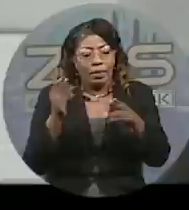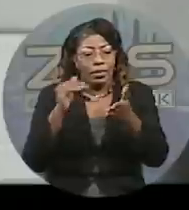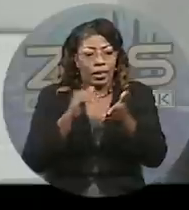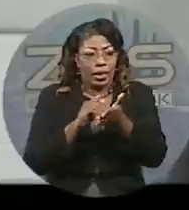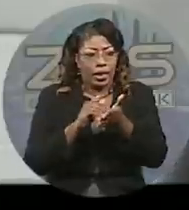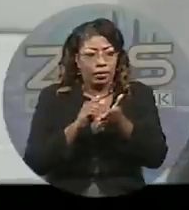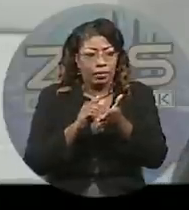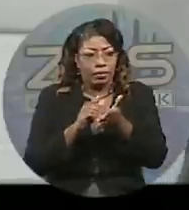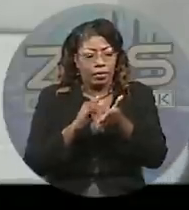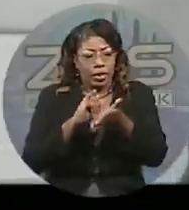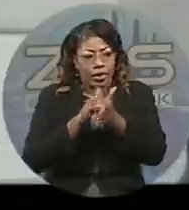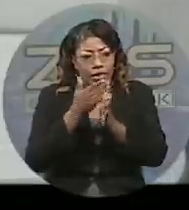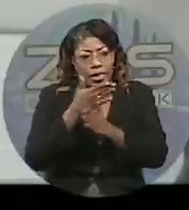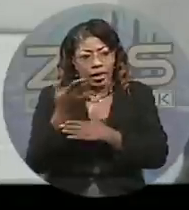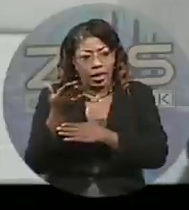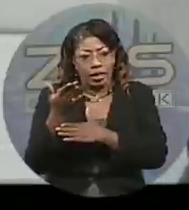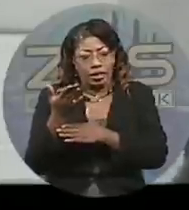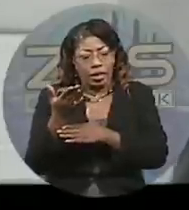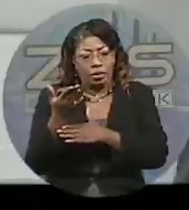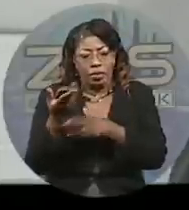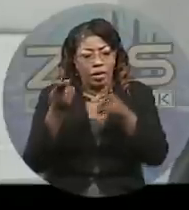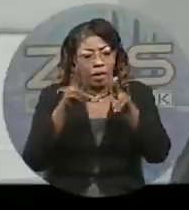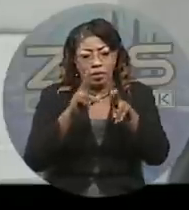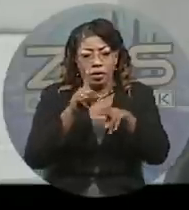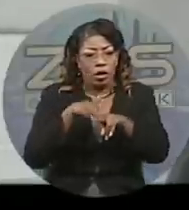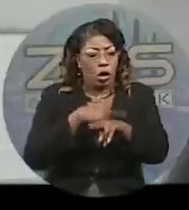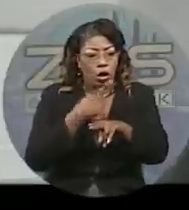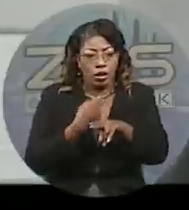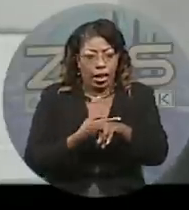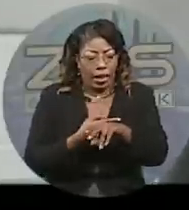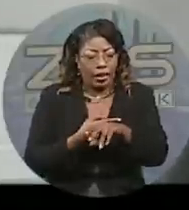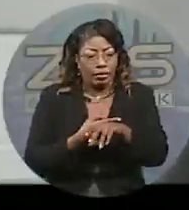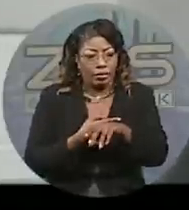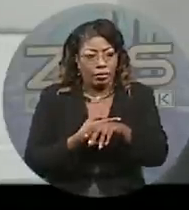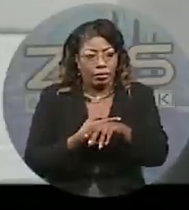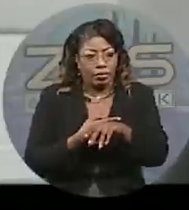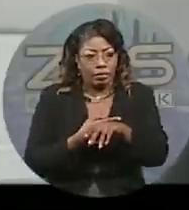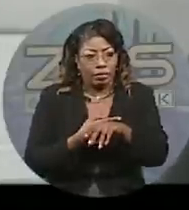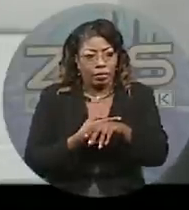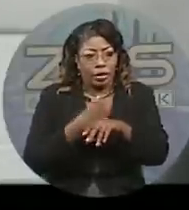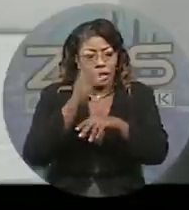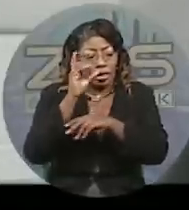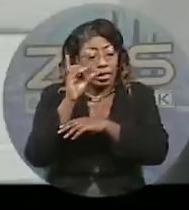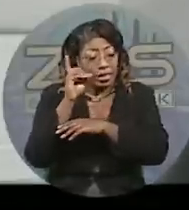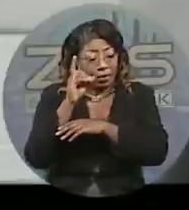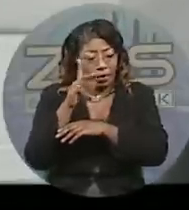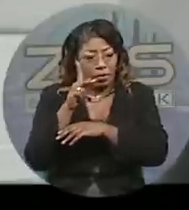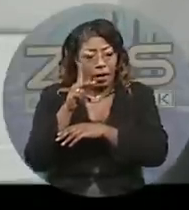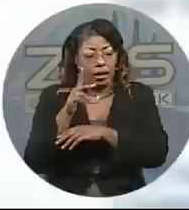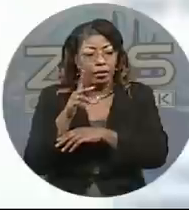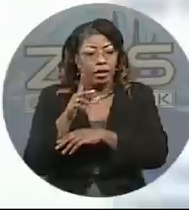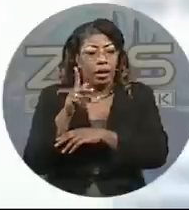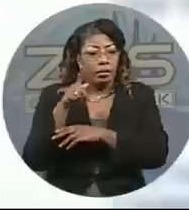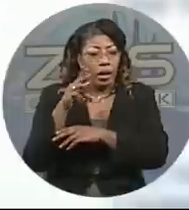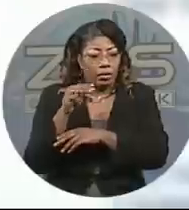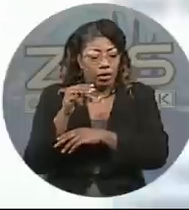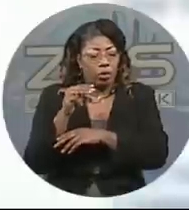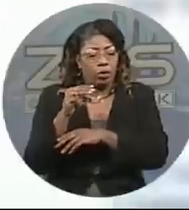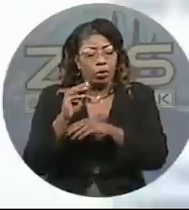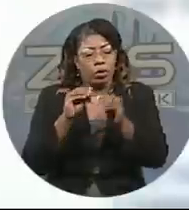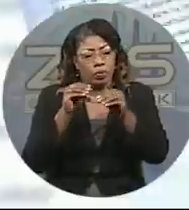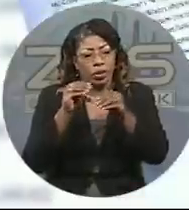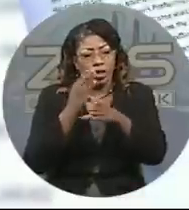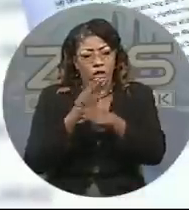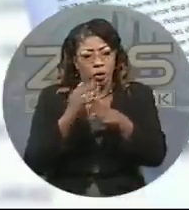again. These are things that probably have been happening for a very long time. The Deputy Prime Minister will put a stop to it. Meantime, many